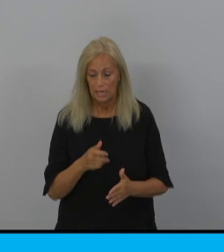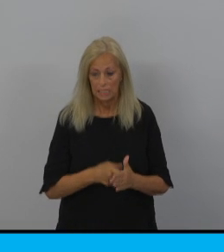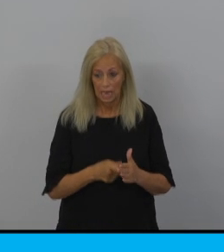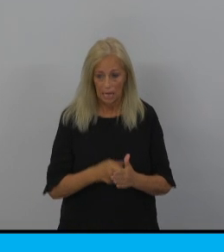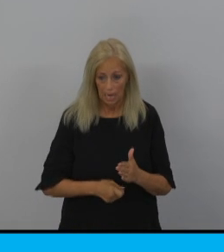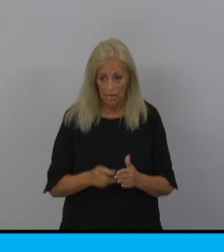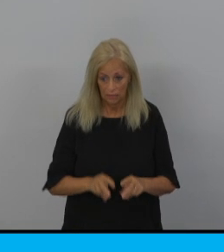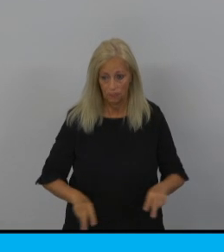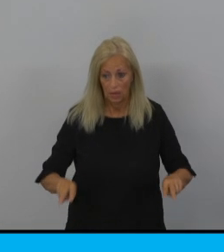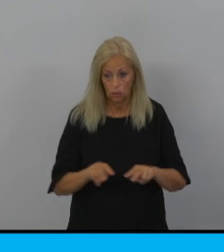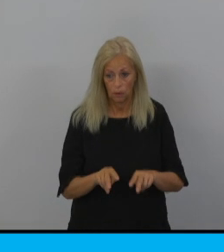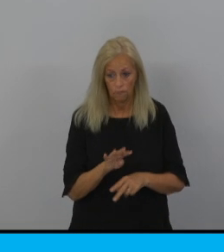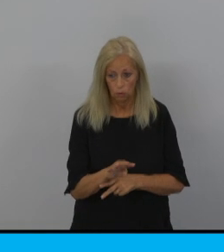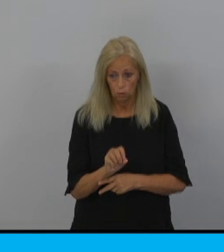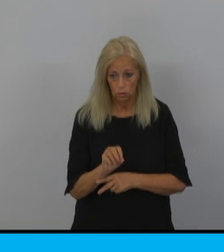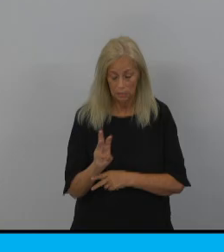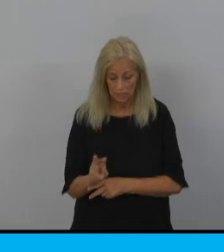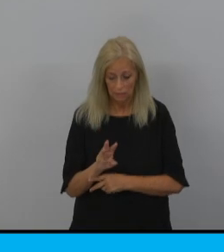values now are